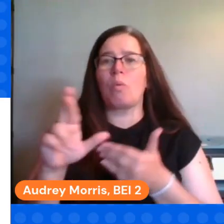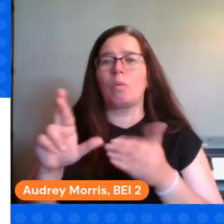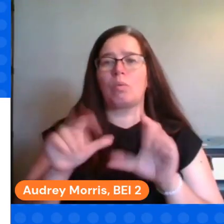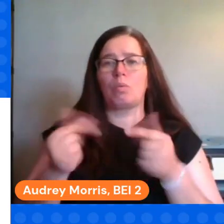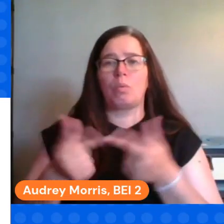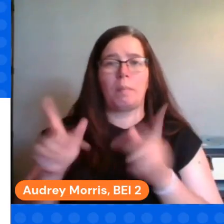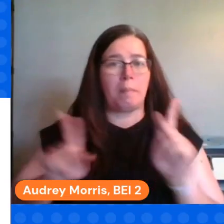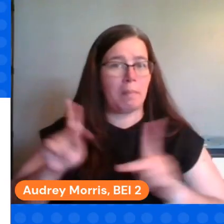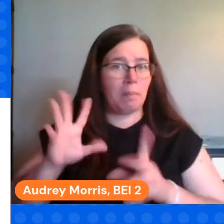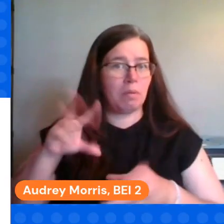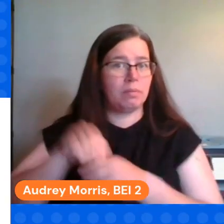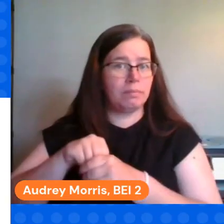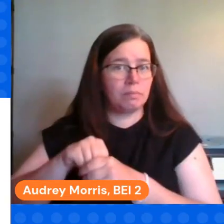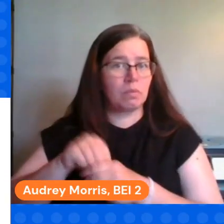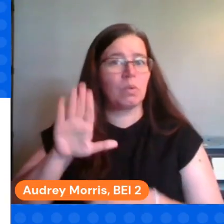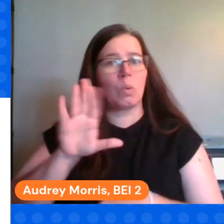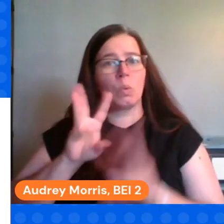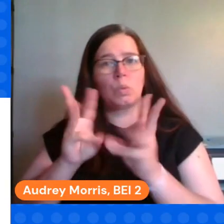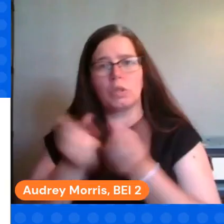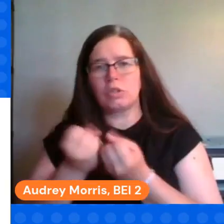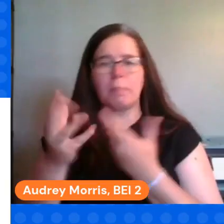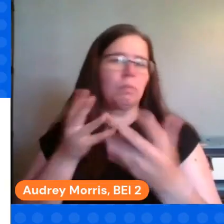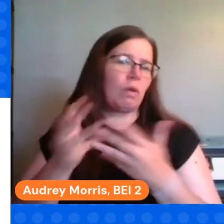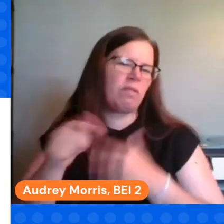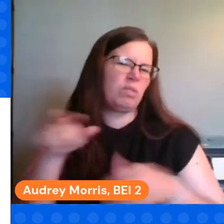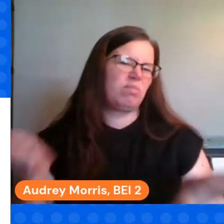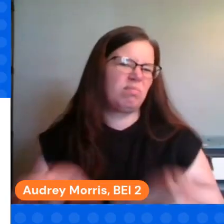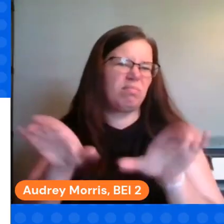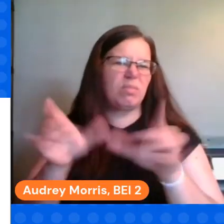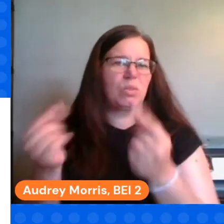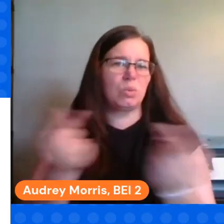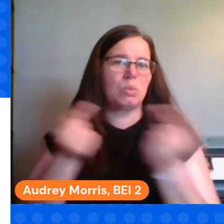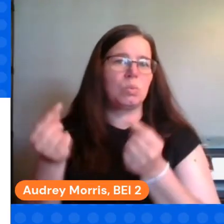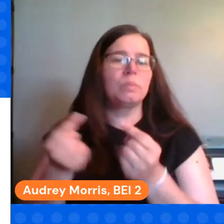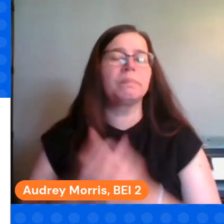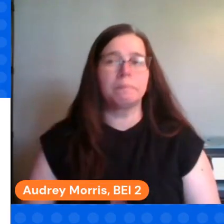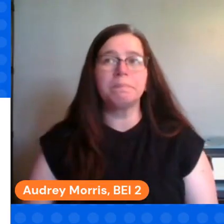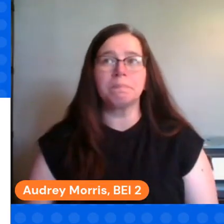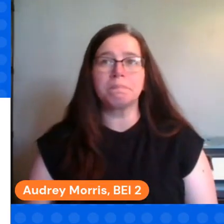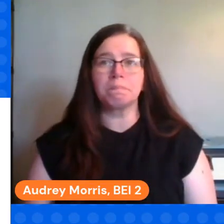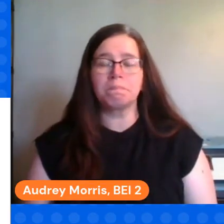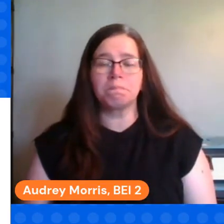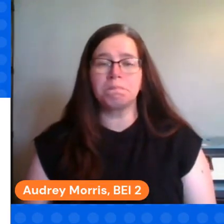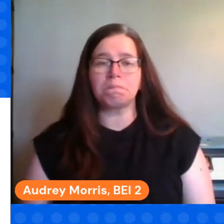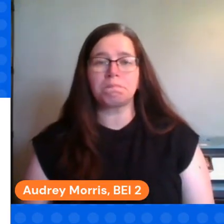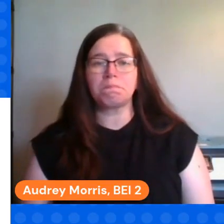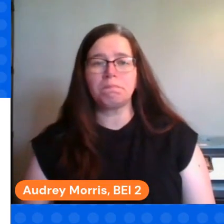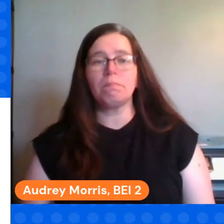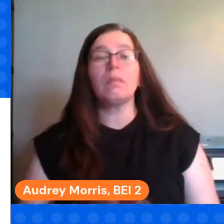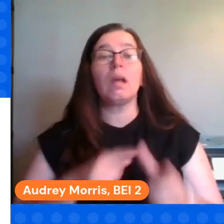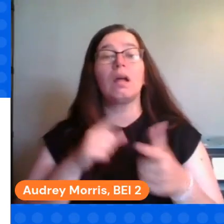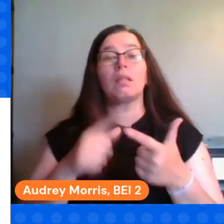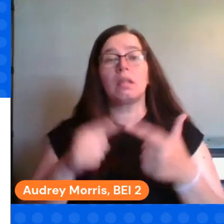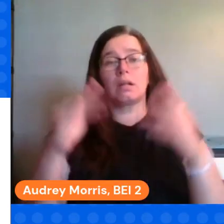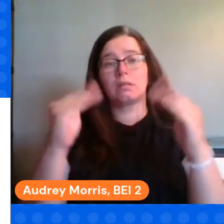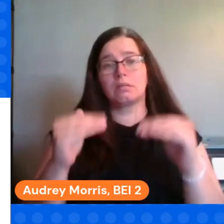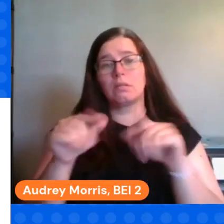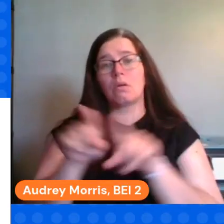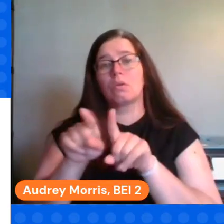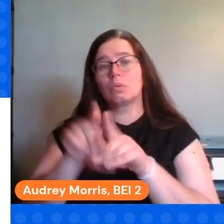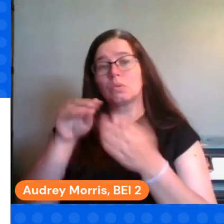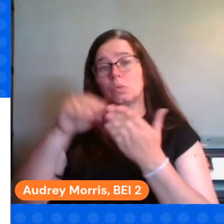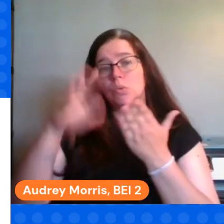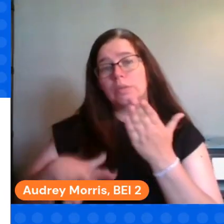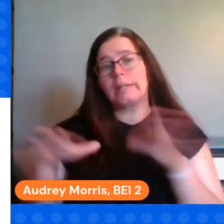your workshop or whatever activity you're doing it with OctoStudio. Then also this student activity guide that